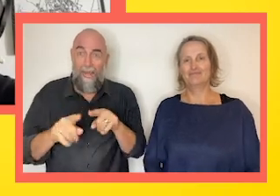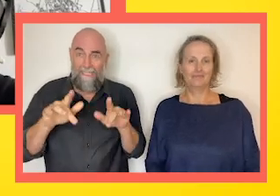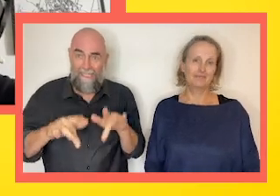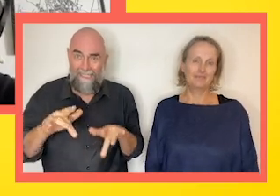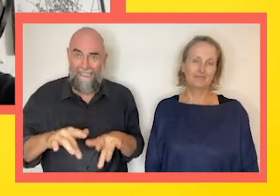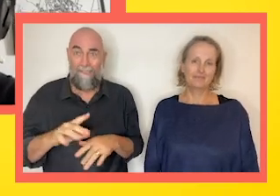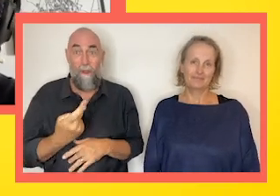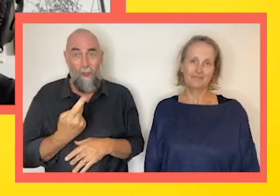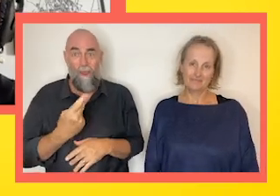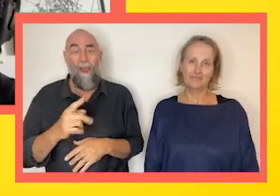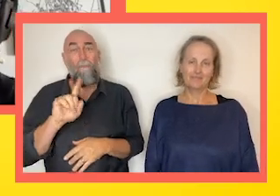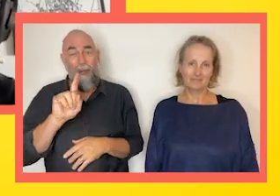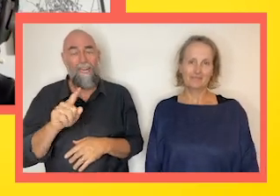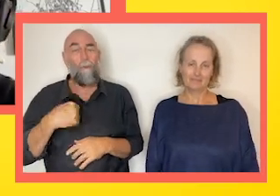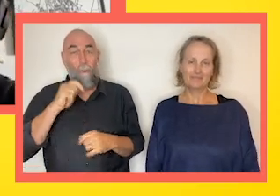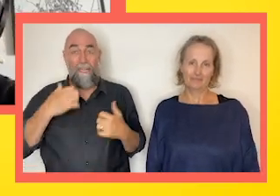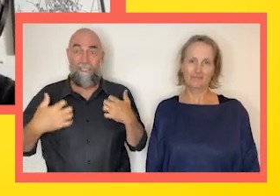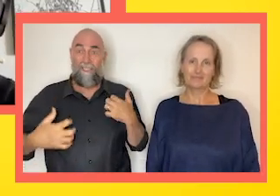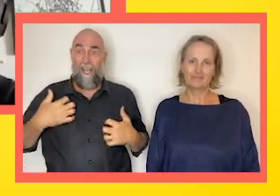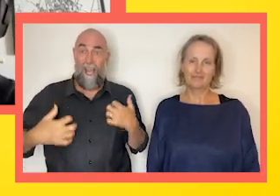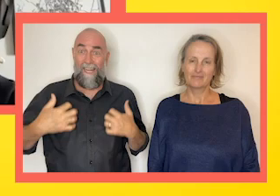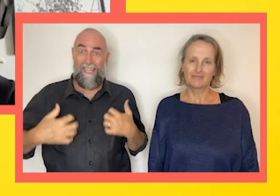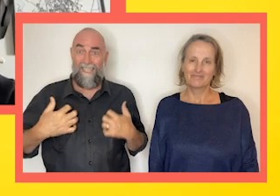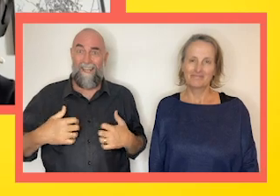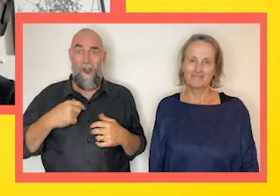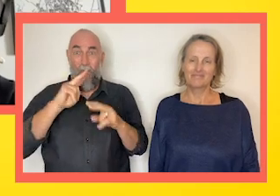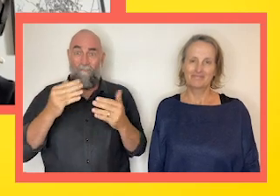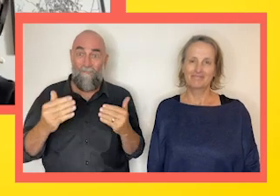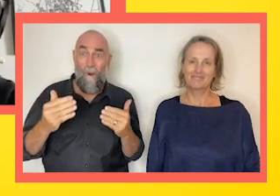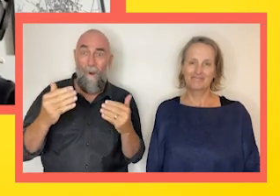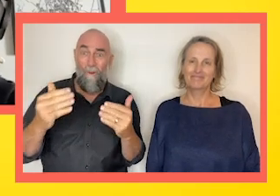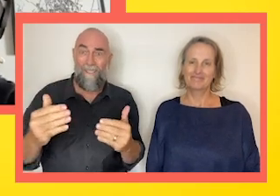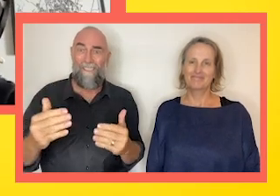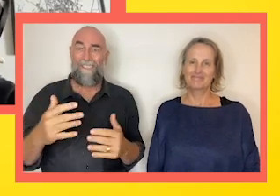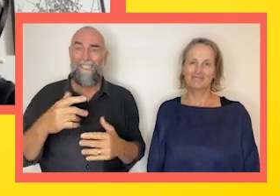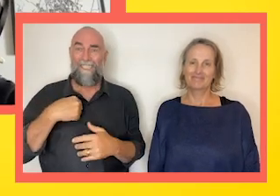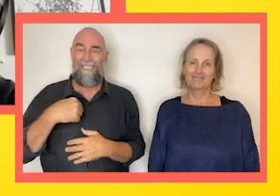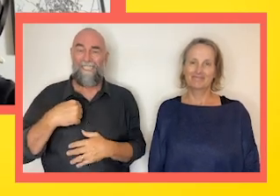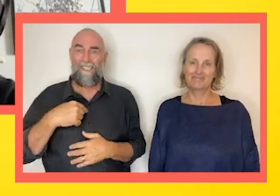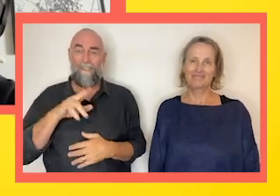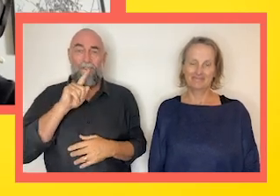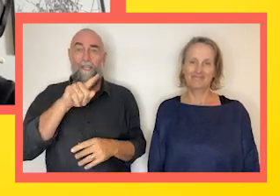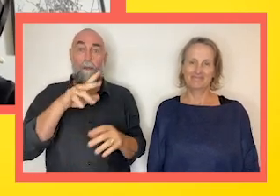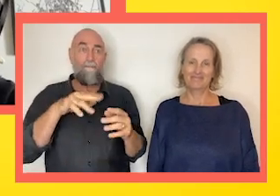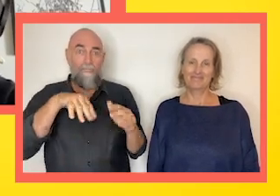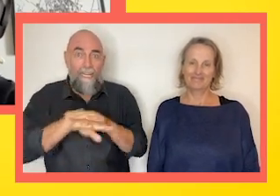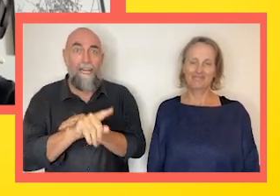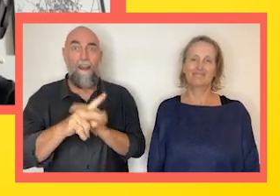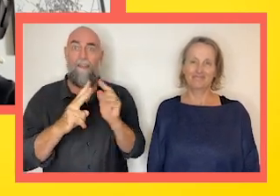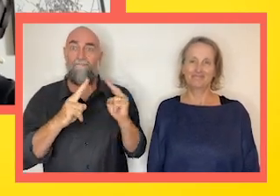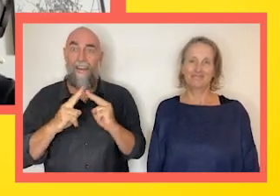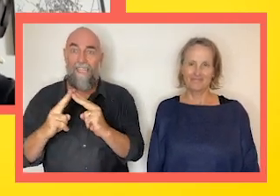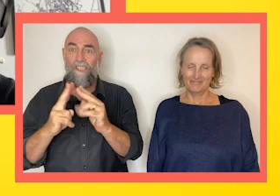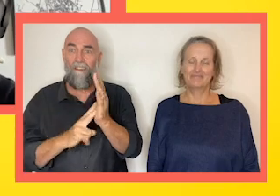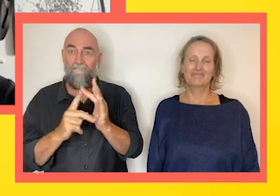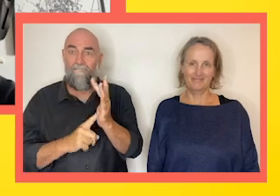we're it's going to be a really exciting time, and looking forward to tuning in the village and